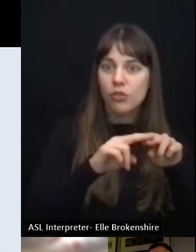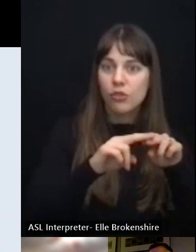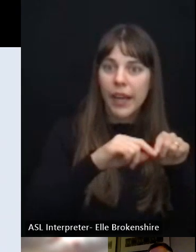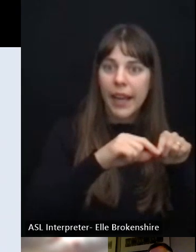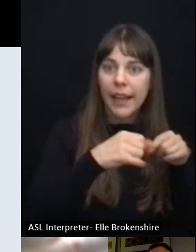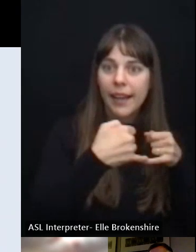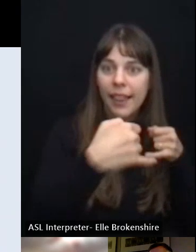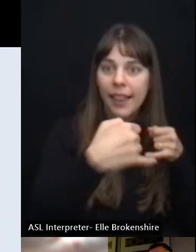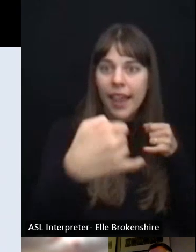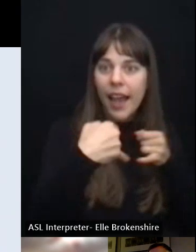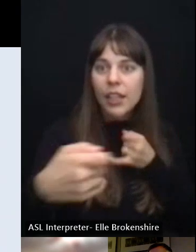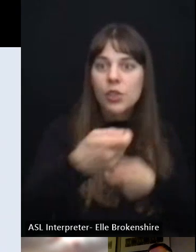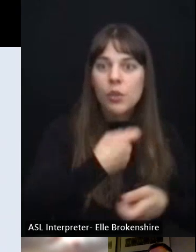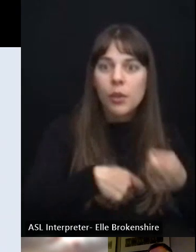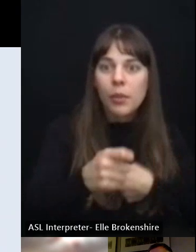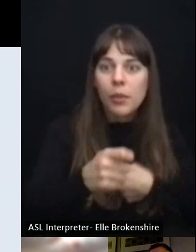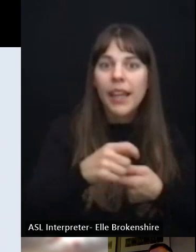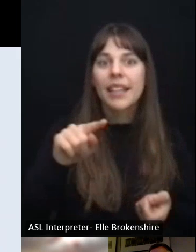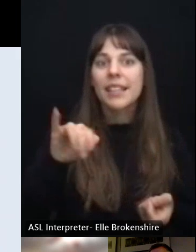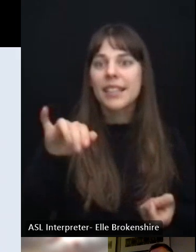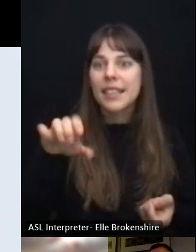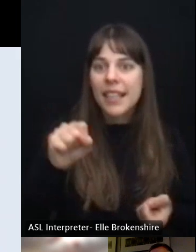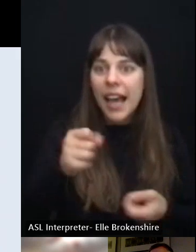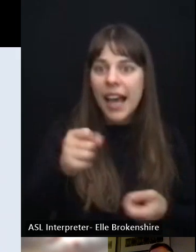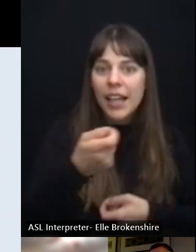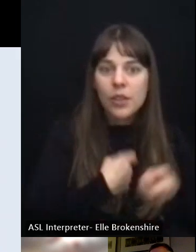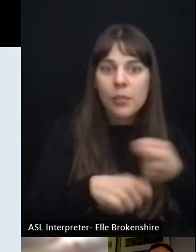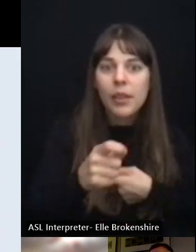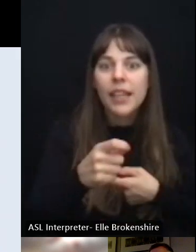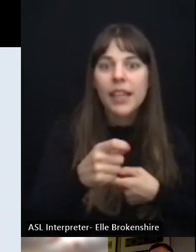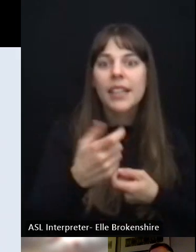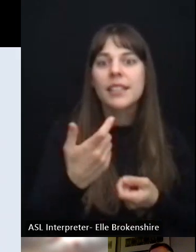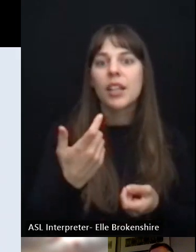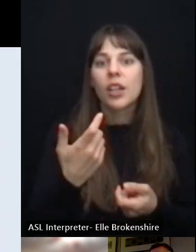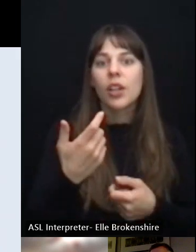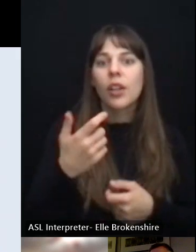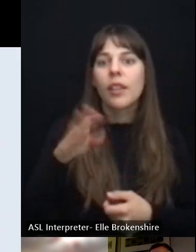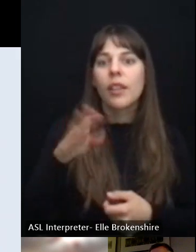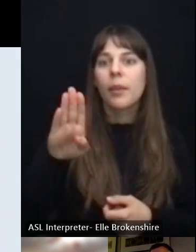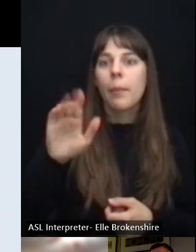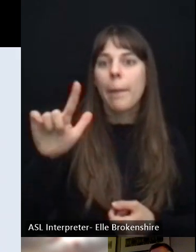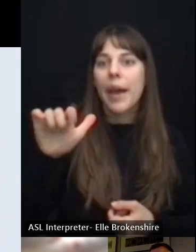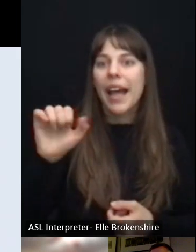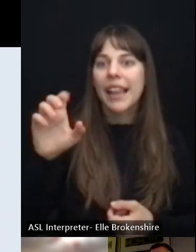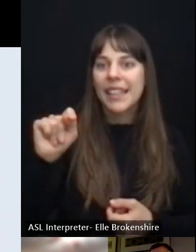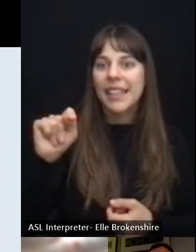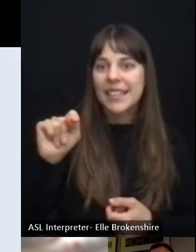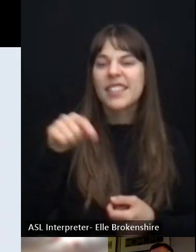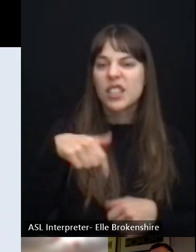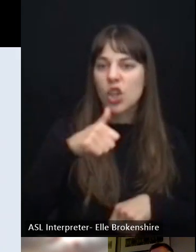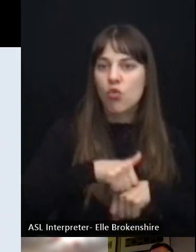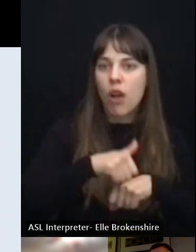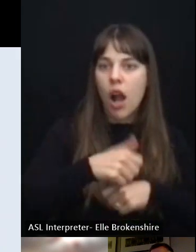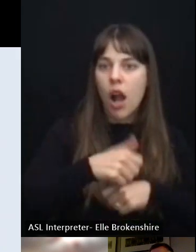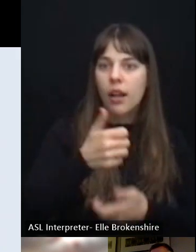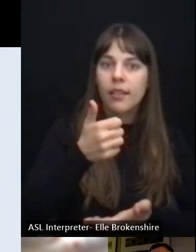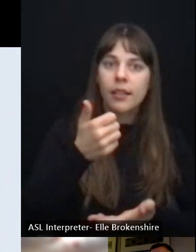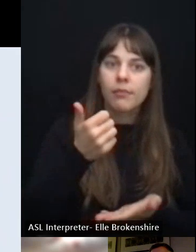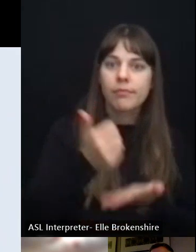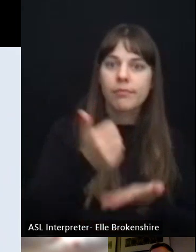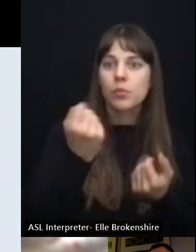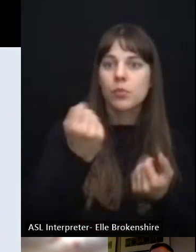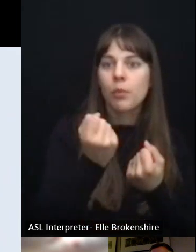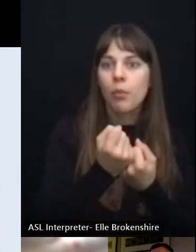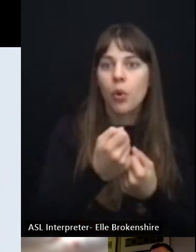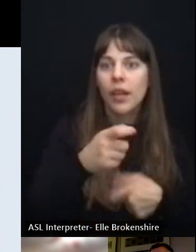and ballast material, and whatnot. Ballast is just the rock that helps to support the ties. And on the right-hand side, this is what it looked like after it was completed, with a new